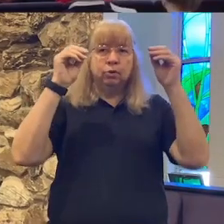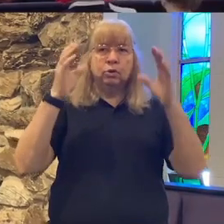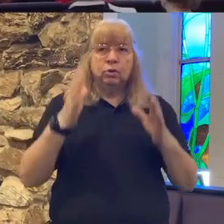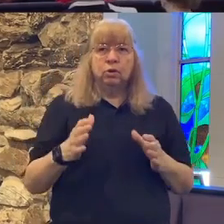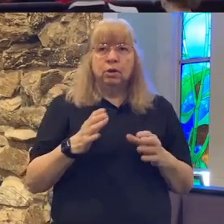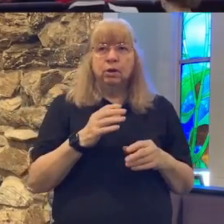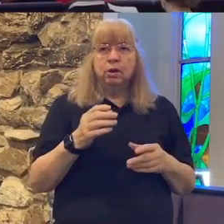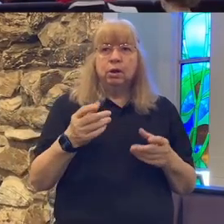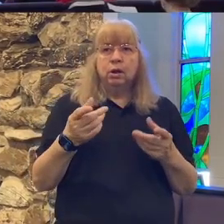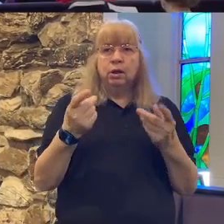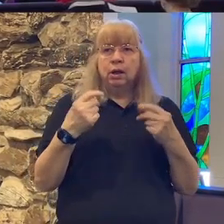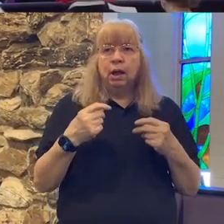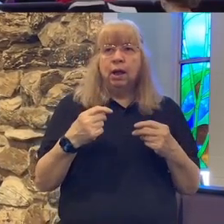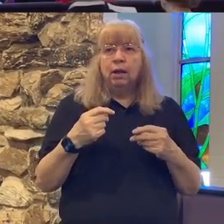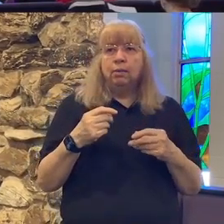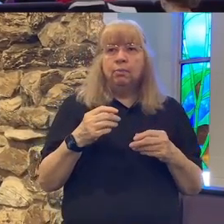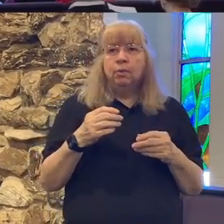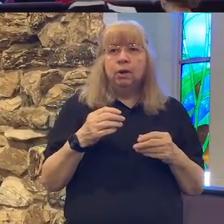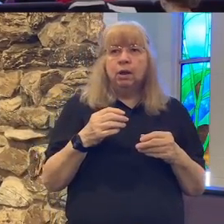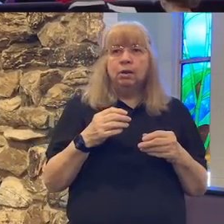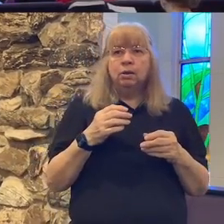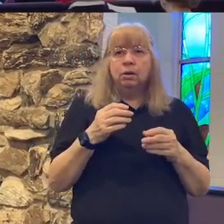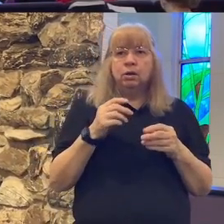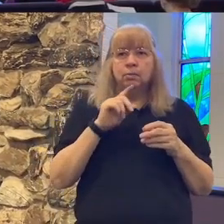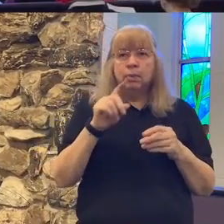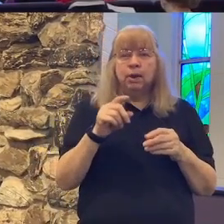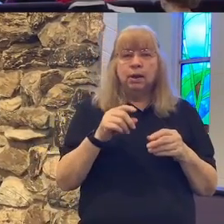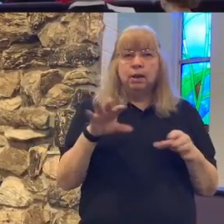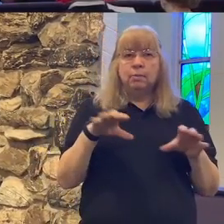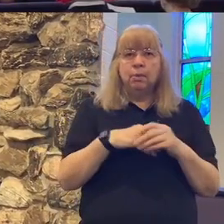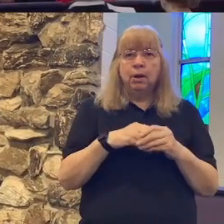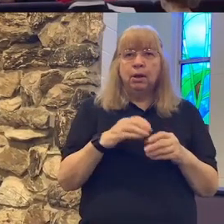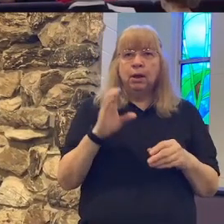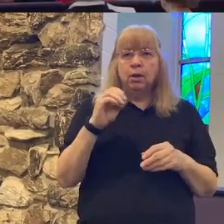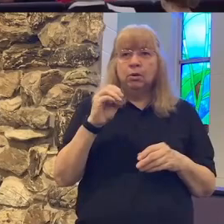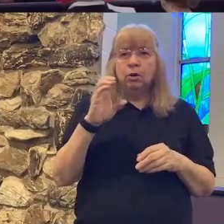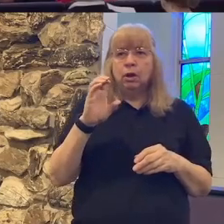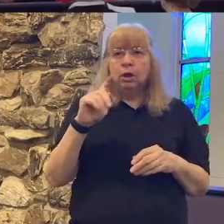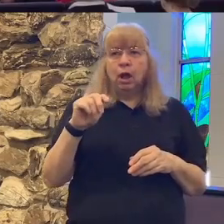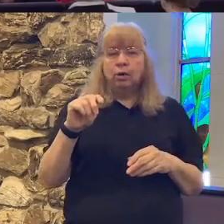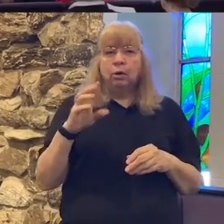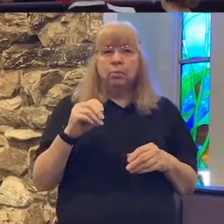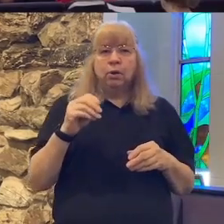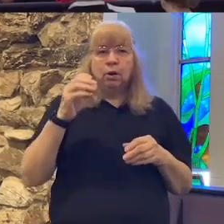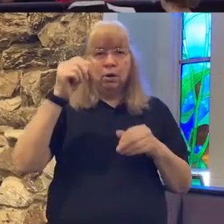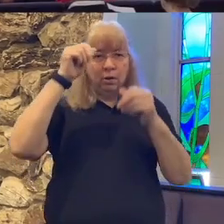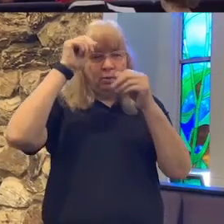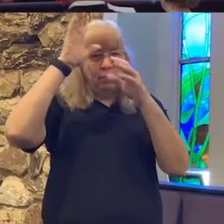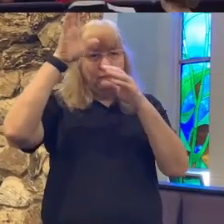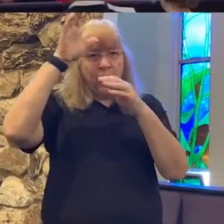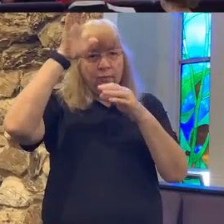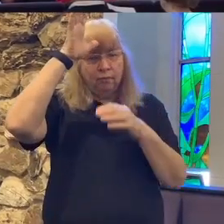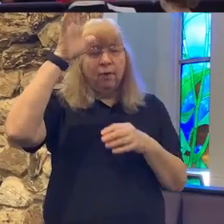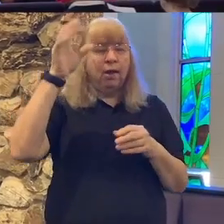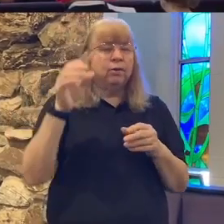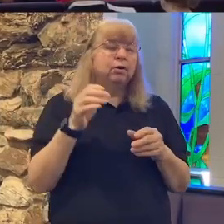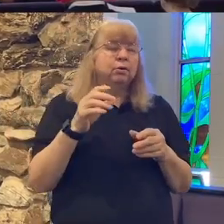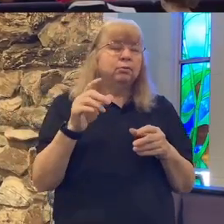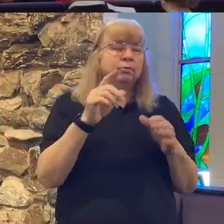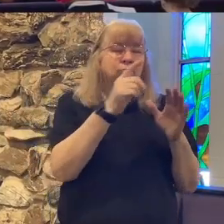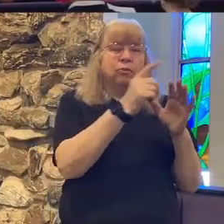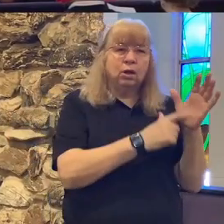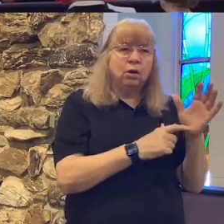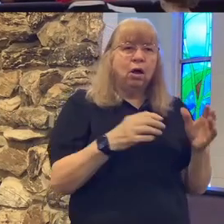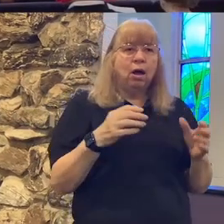came in just frantic. She's going to be married in October, but her father-in-law had cancer, and she thought